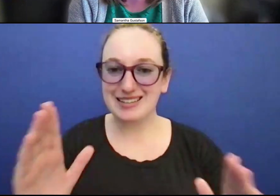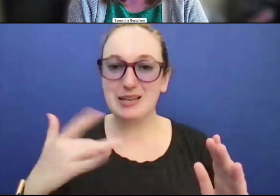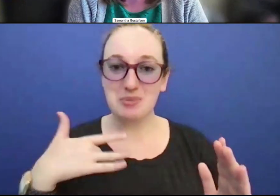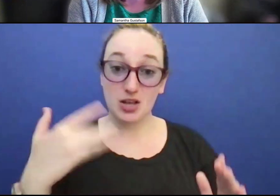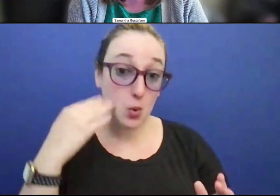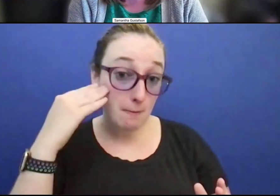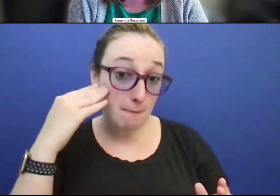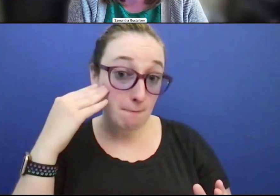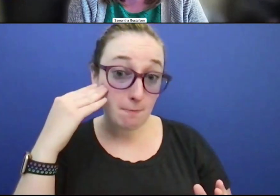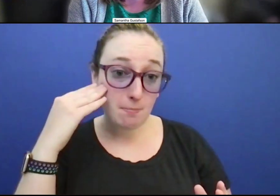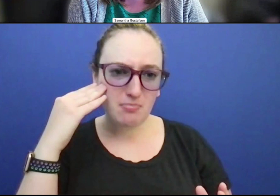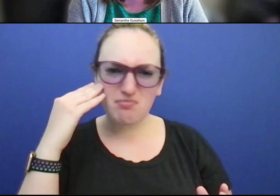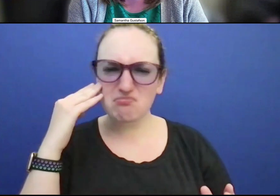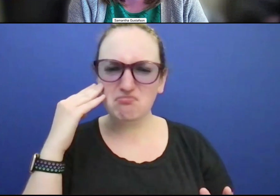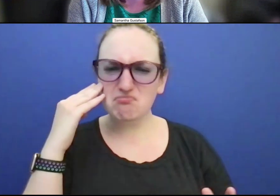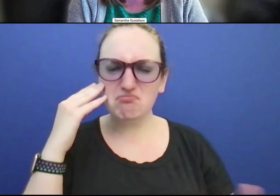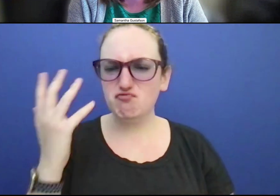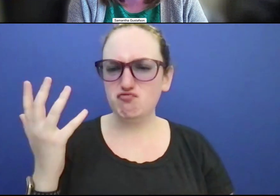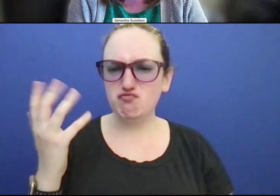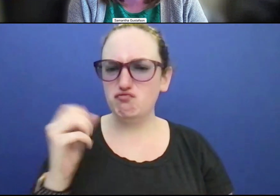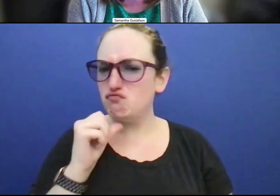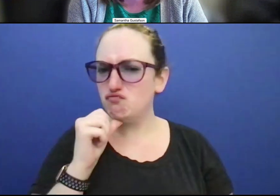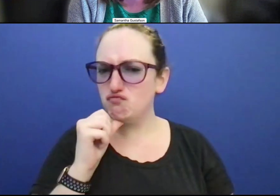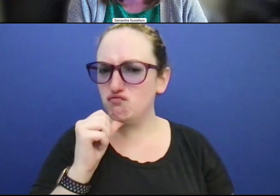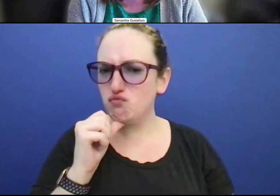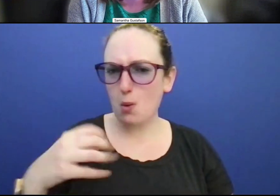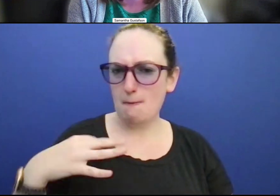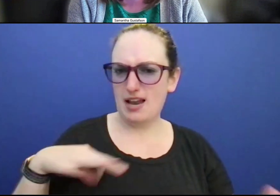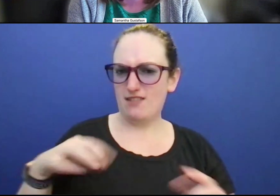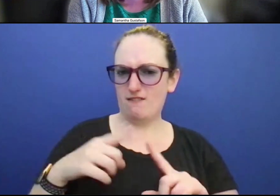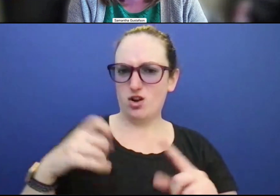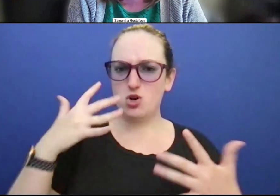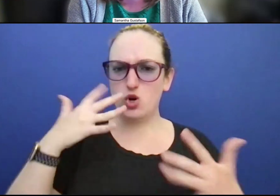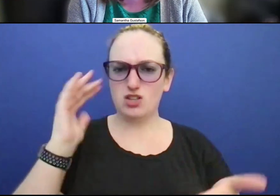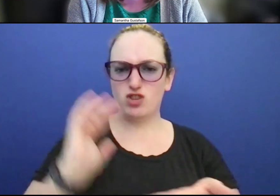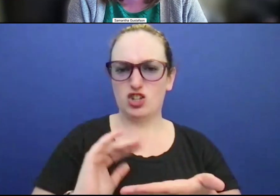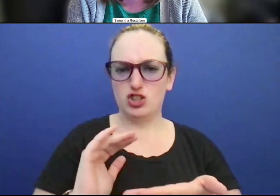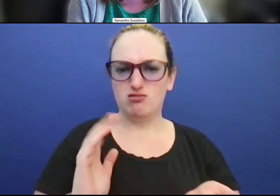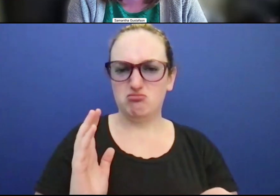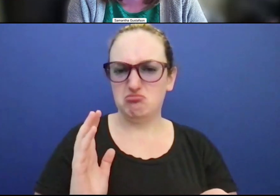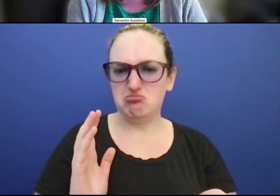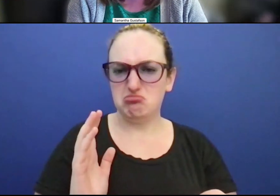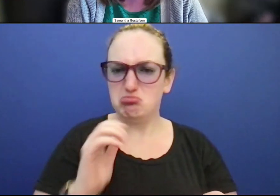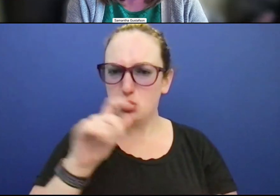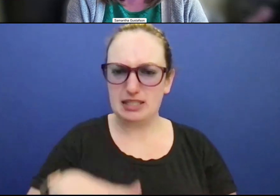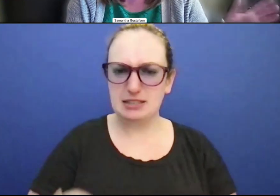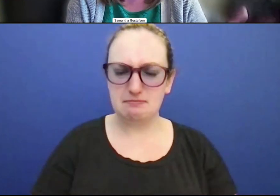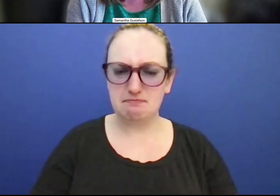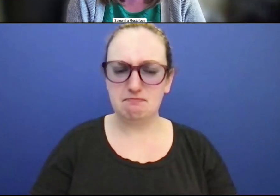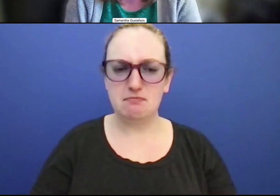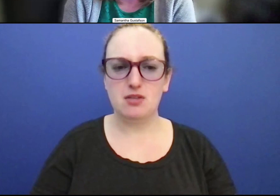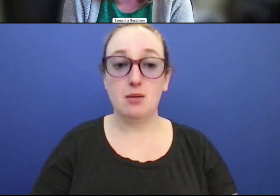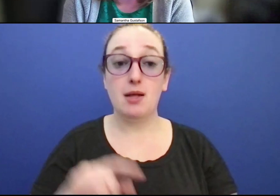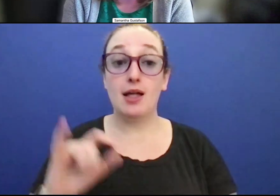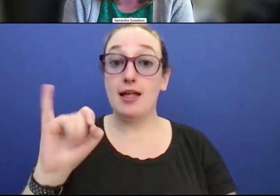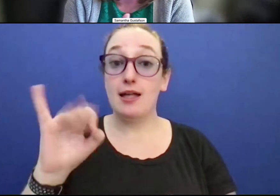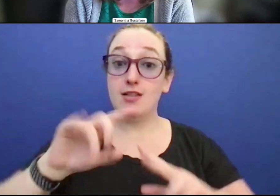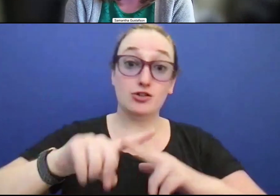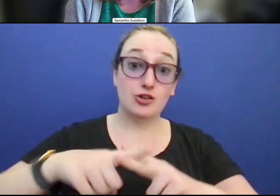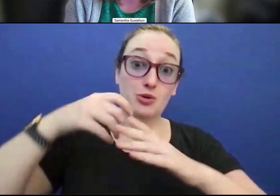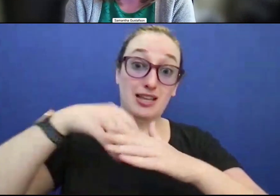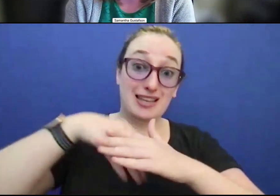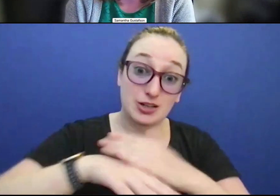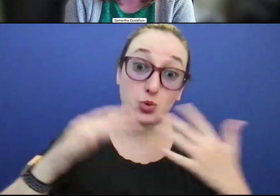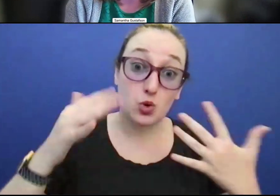are typically not going to benefit from that type of technology. So there's no need to engage it. But once a child starts going into a